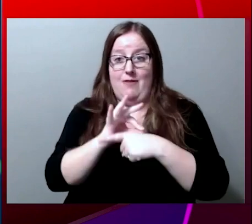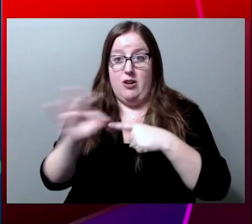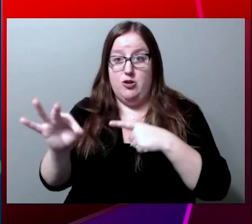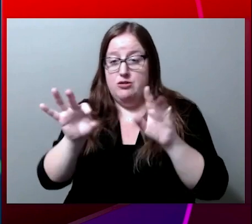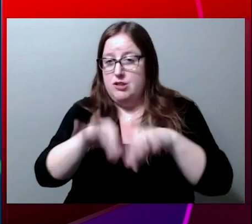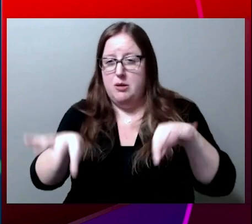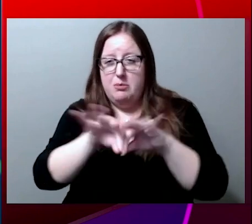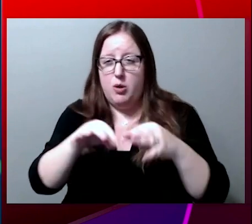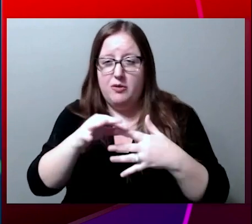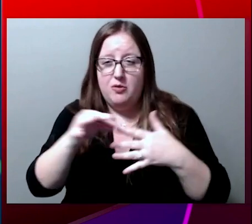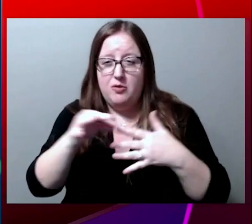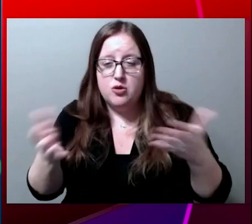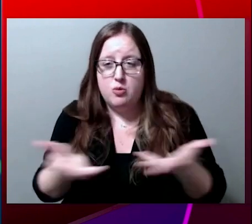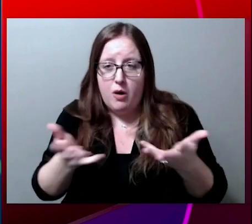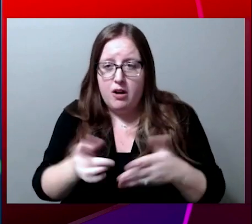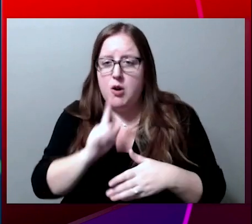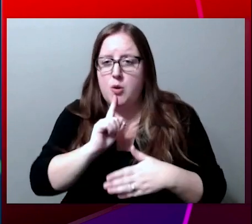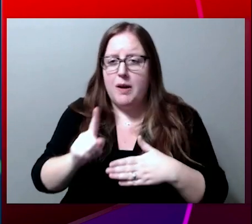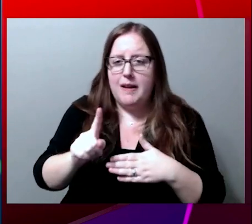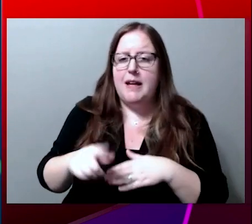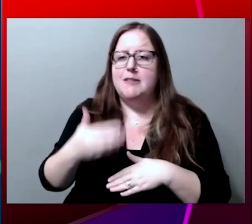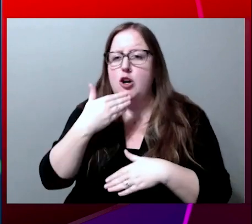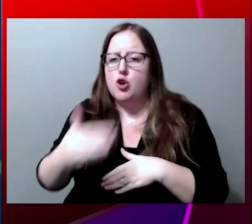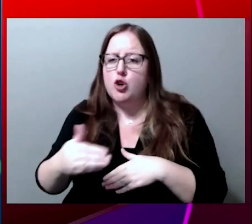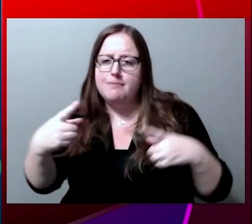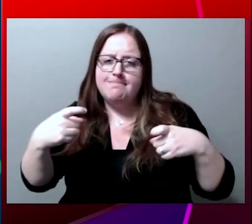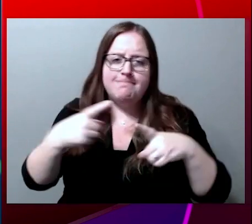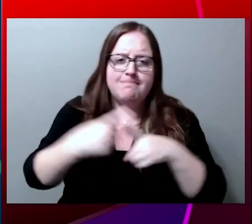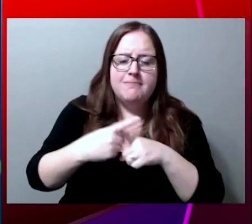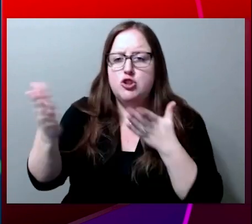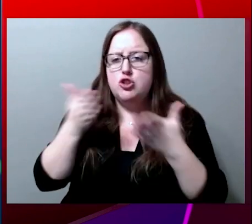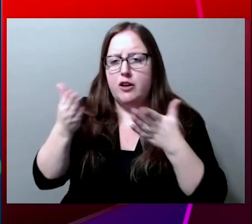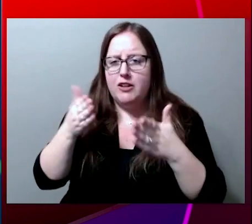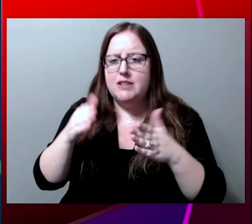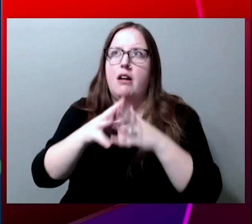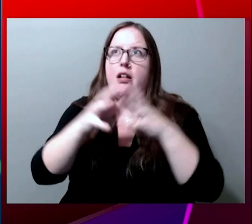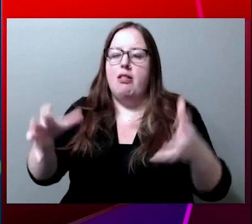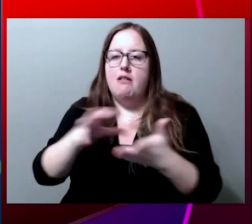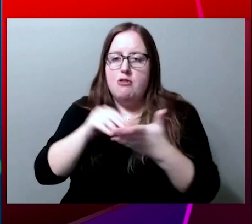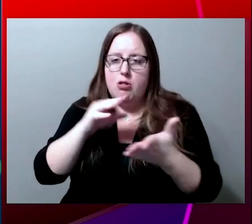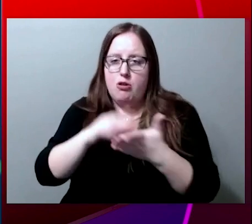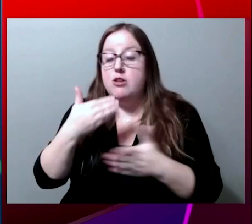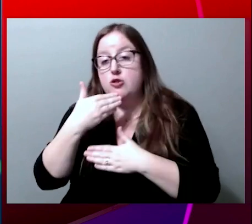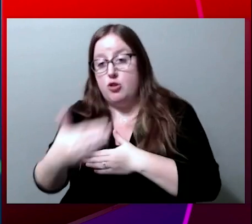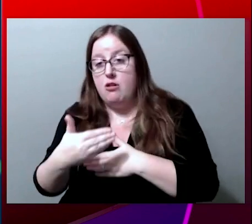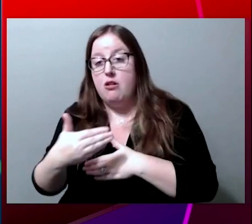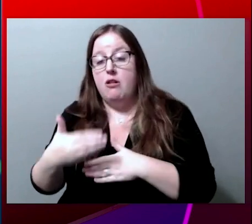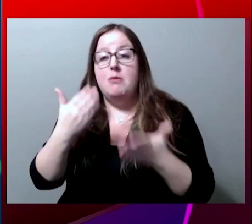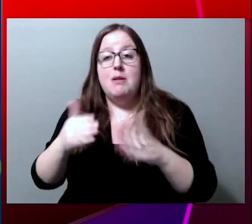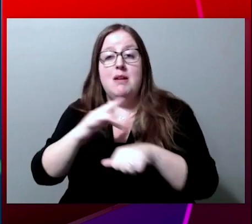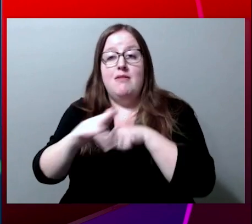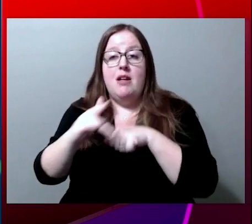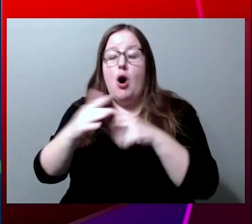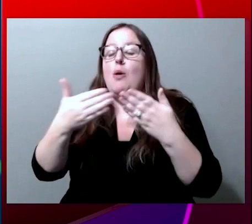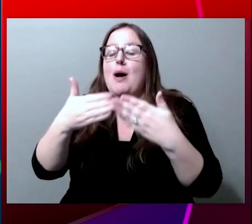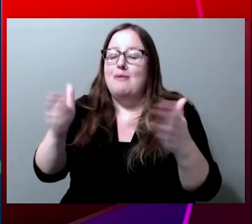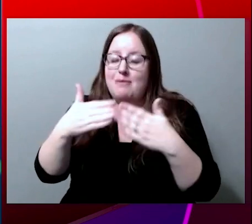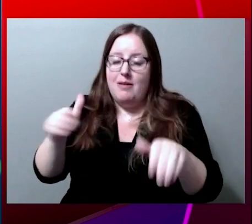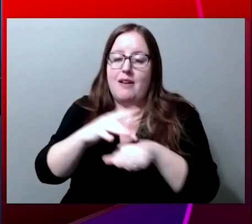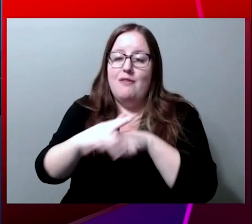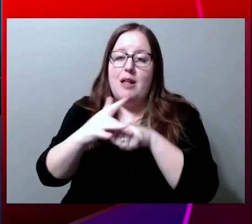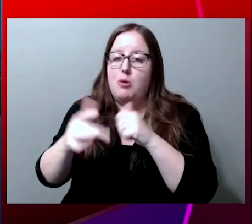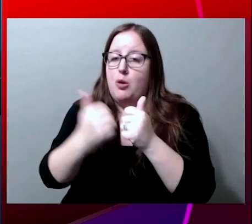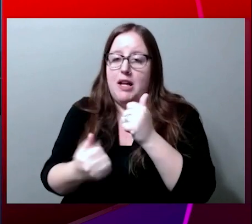of it. Being a very versatile service, there's a lot to learn, and it's a really, really great thing, and it's publicly available. Anyone can go and do it whenever they